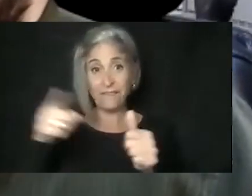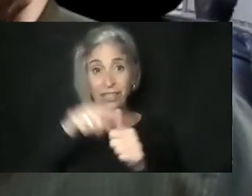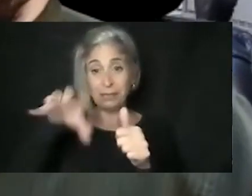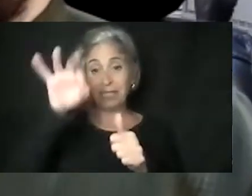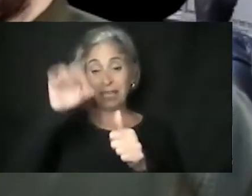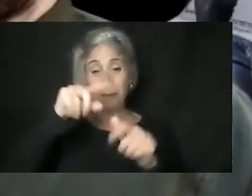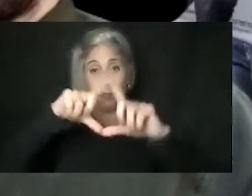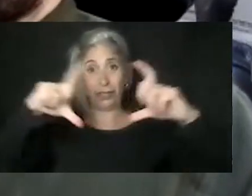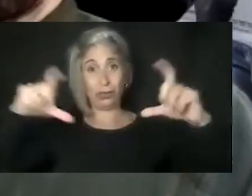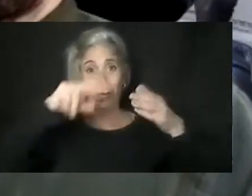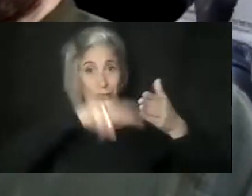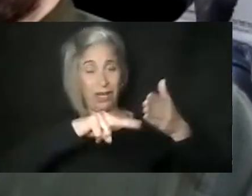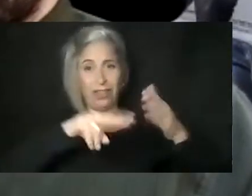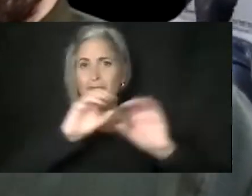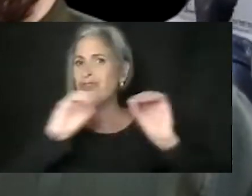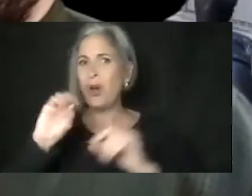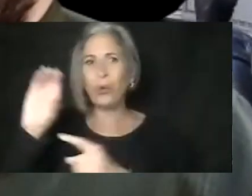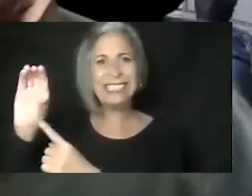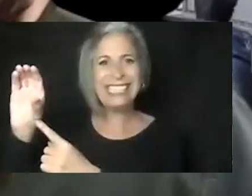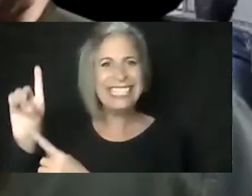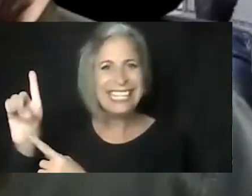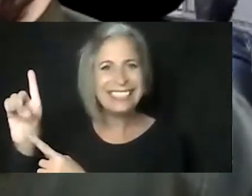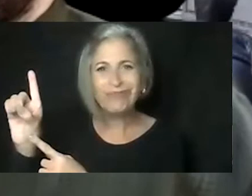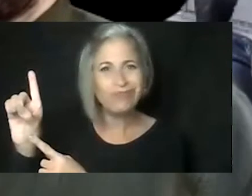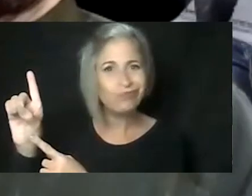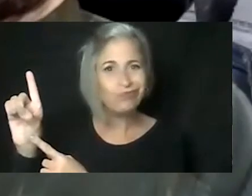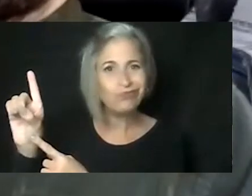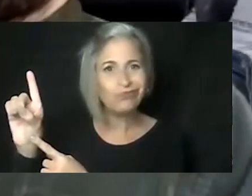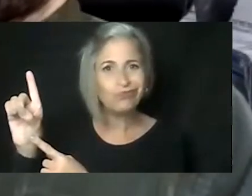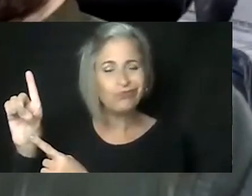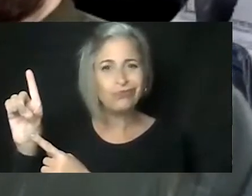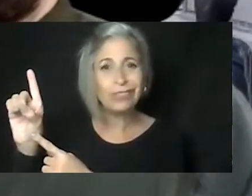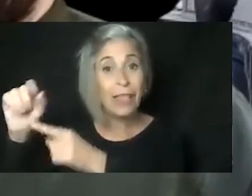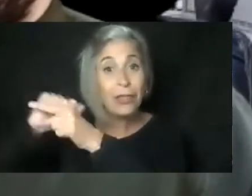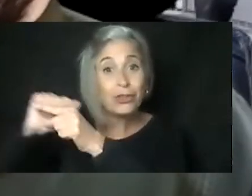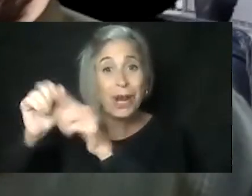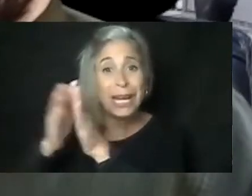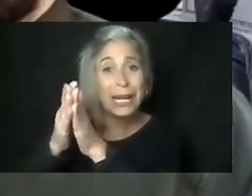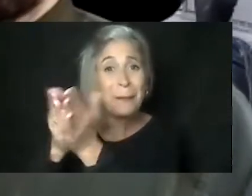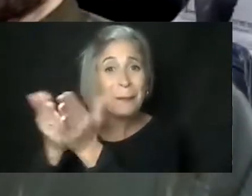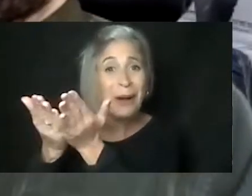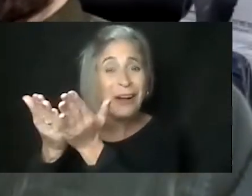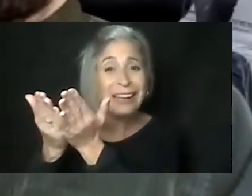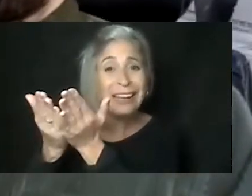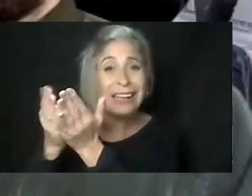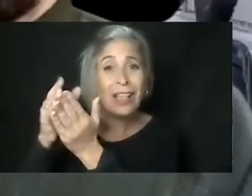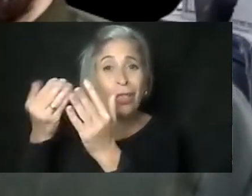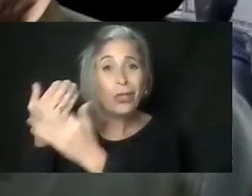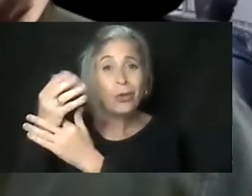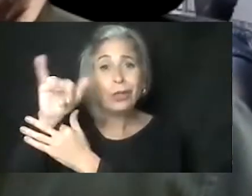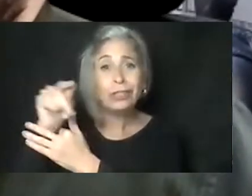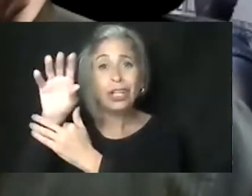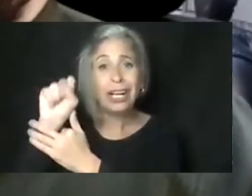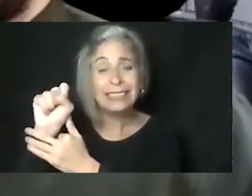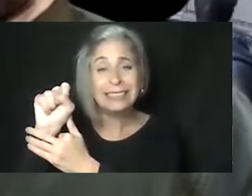in the day, there were no CDs. And so it was, I think, the training manual for those early versions of JAWS, probably someone